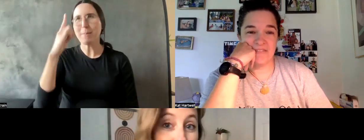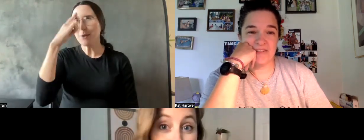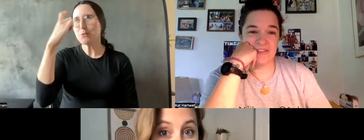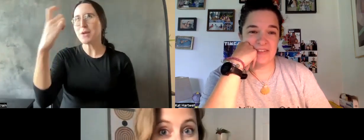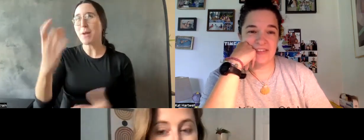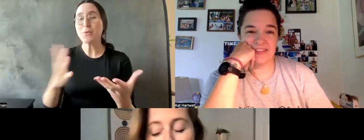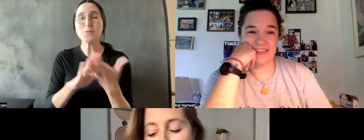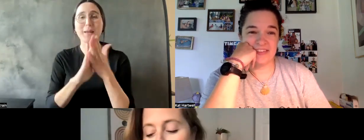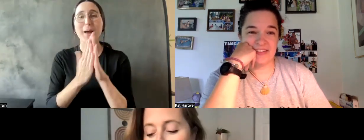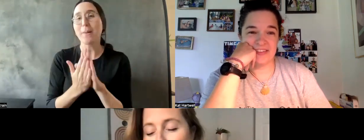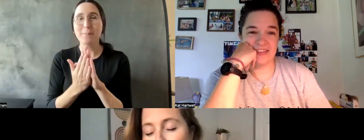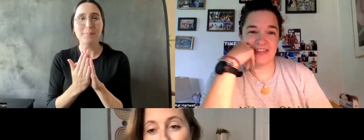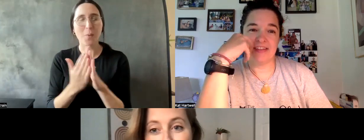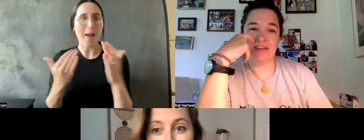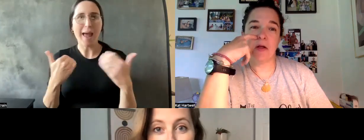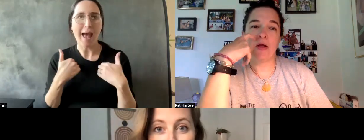to school for.